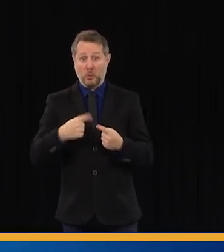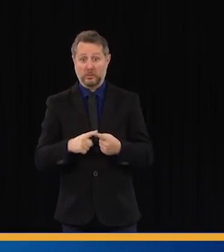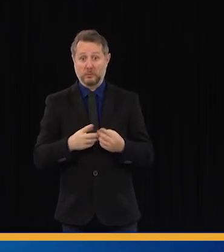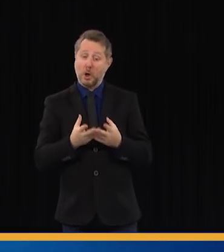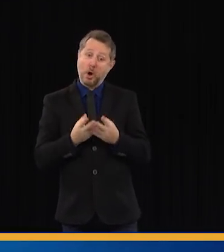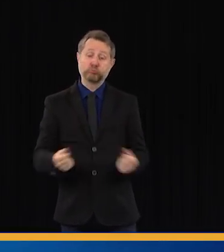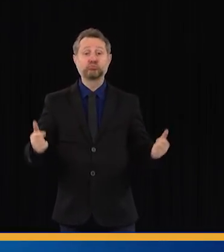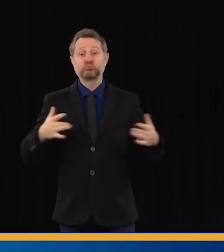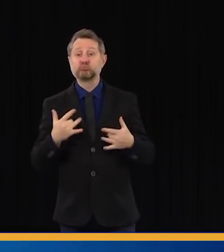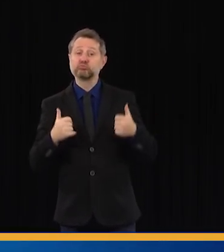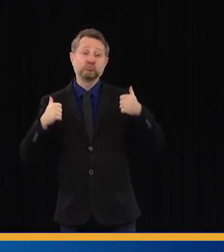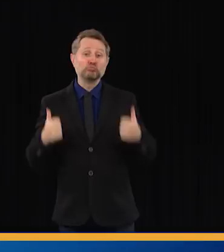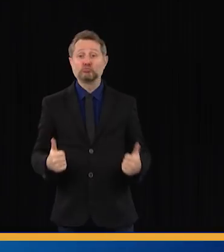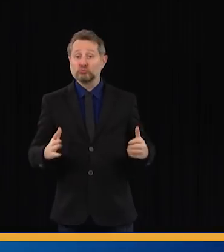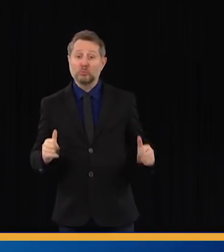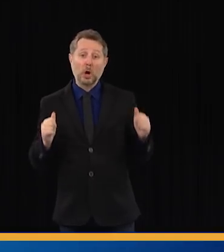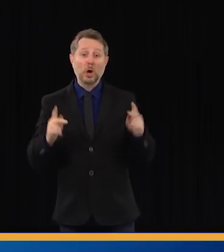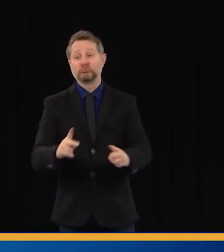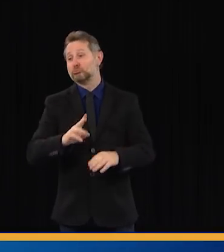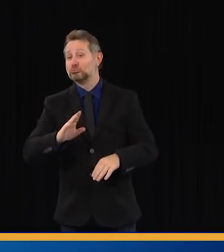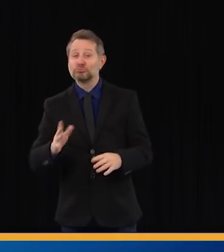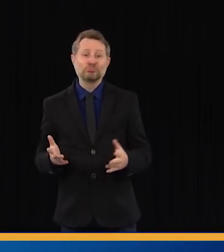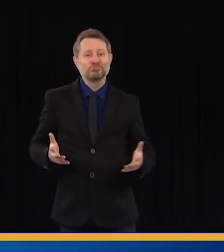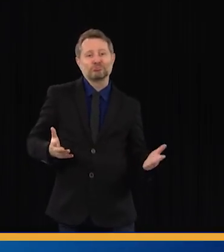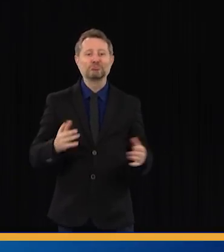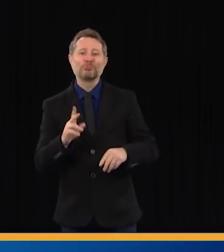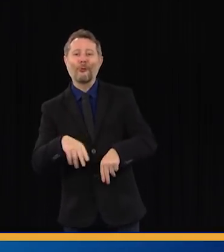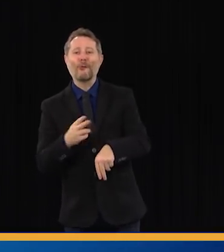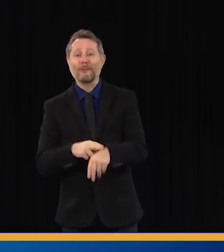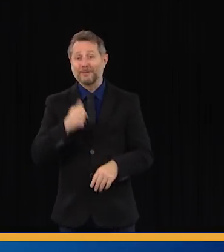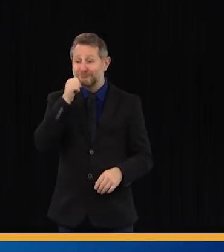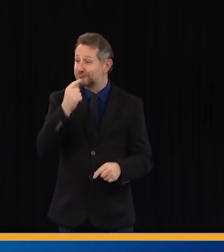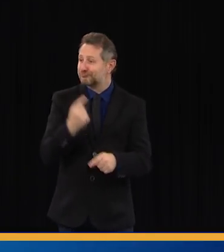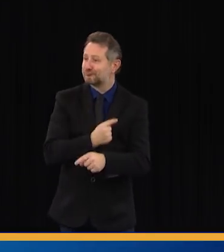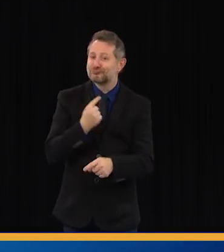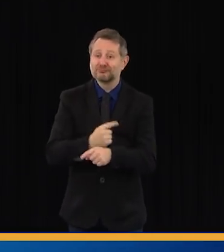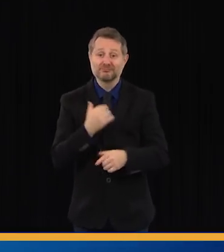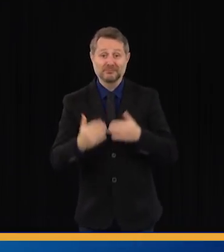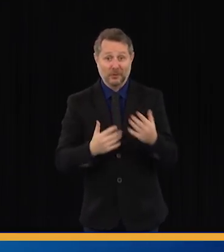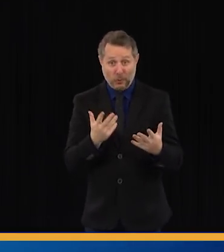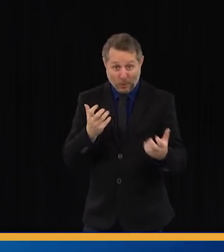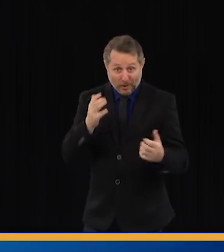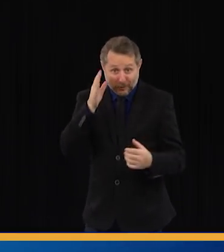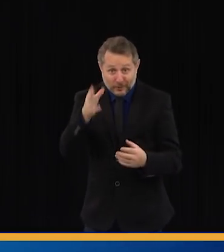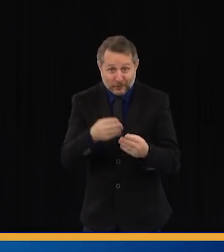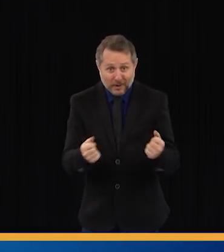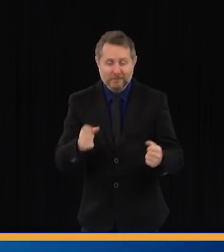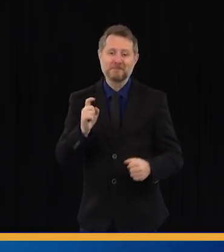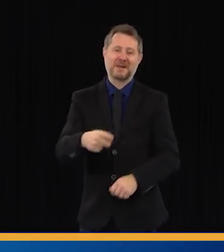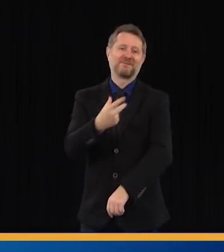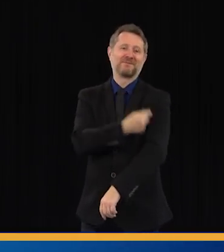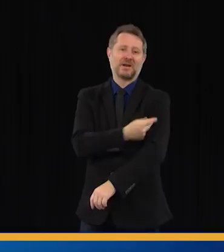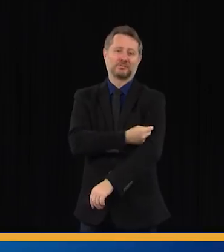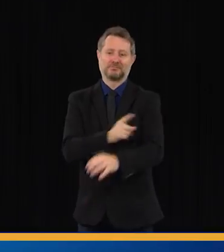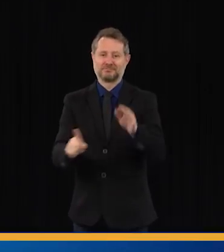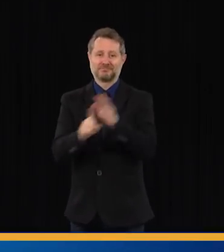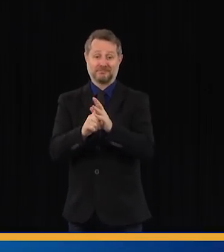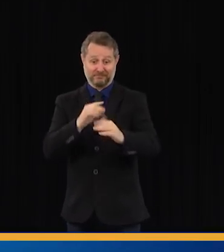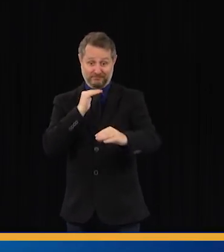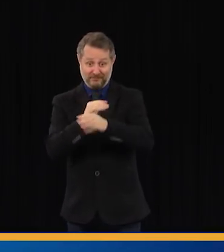for the first time in 5 weeks? When they say we have a vaccine. That's when it is